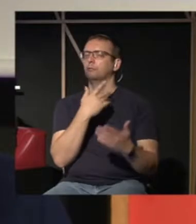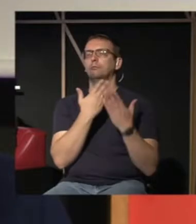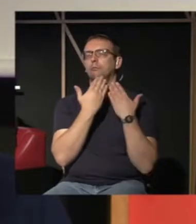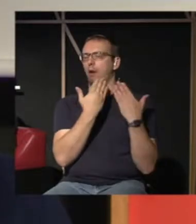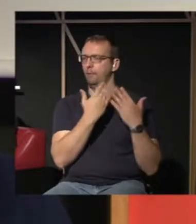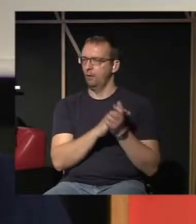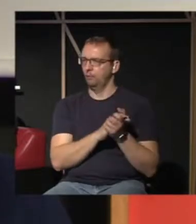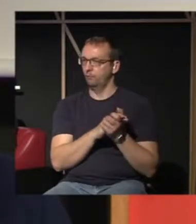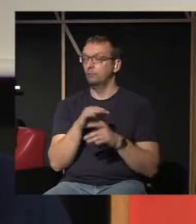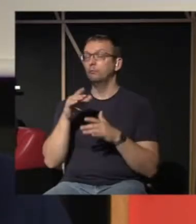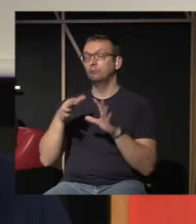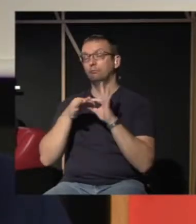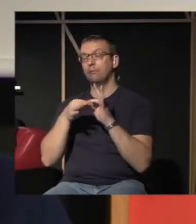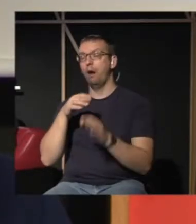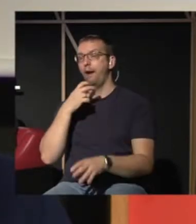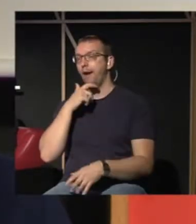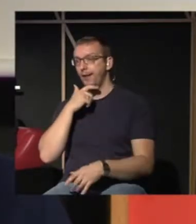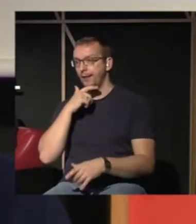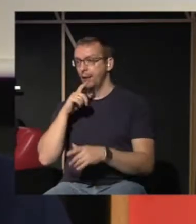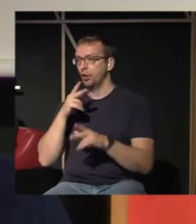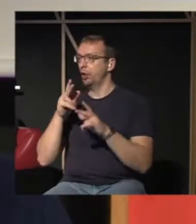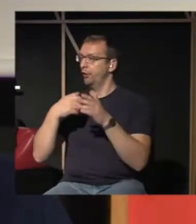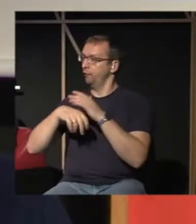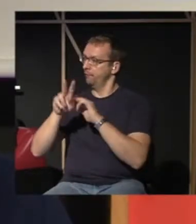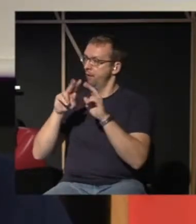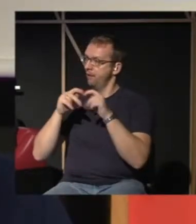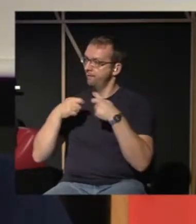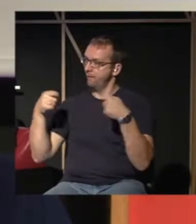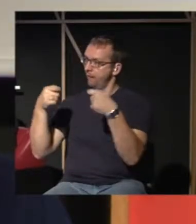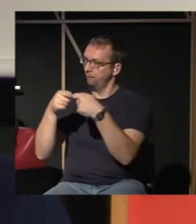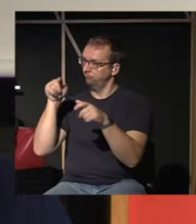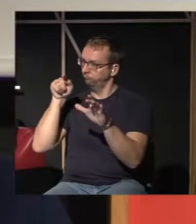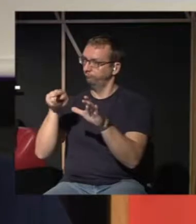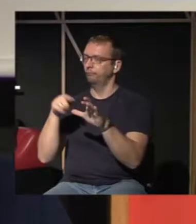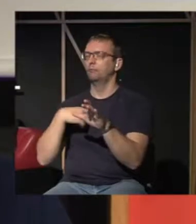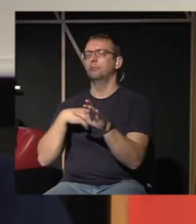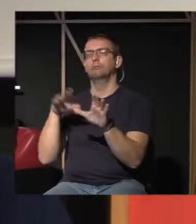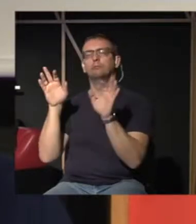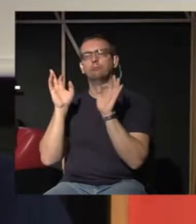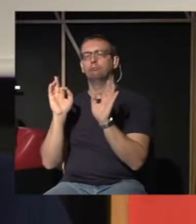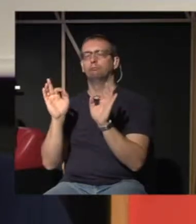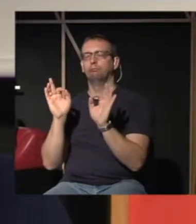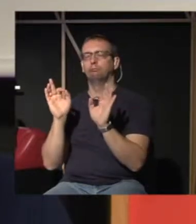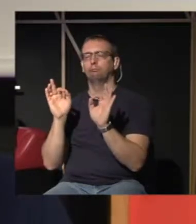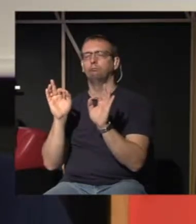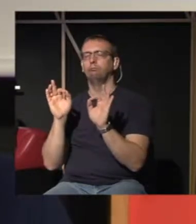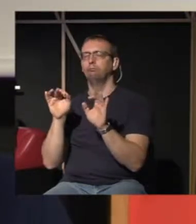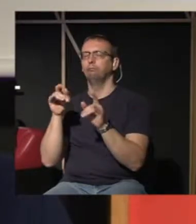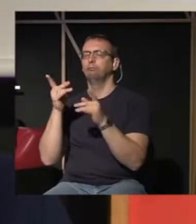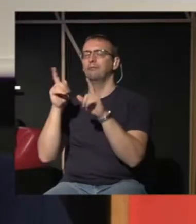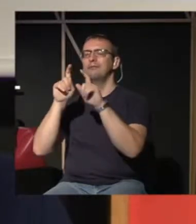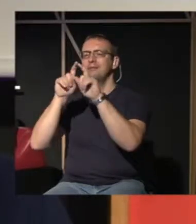and introduced colourblindness to various different conferences, including stadium safety and security and coach